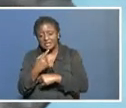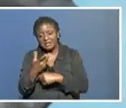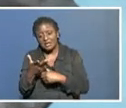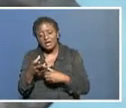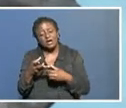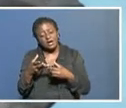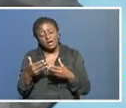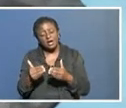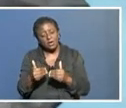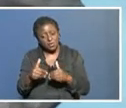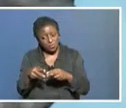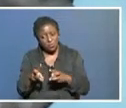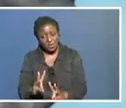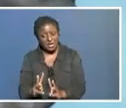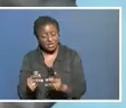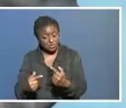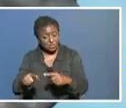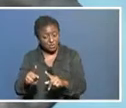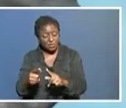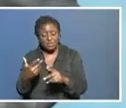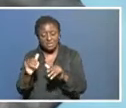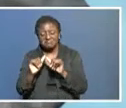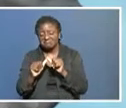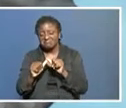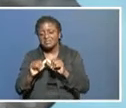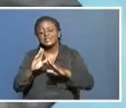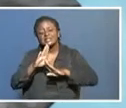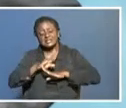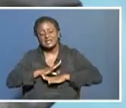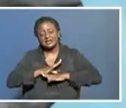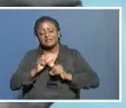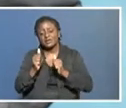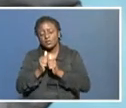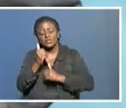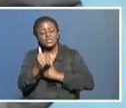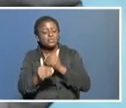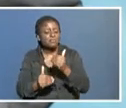to go, they remain satisfied with the progress made.